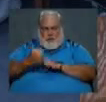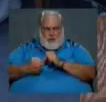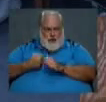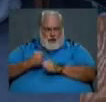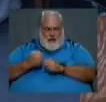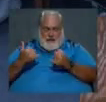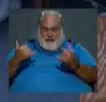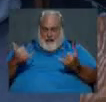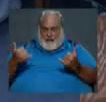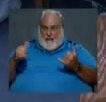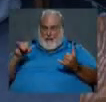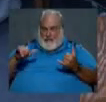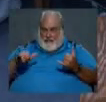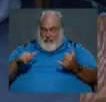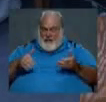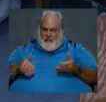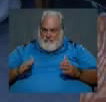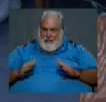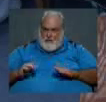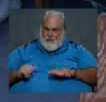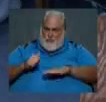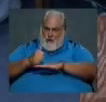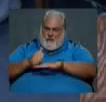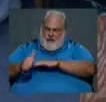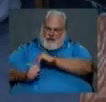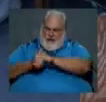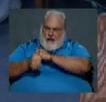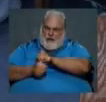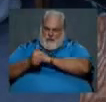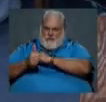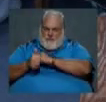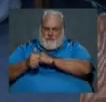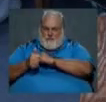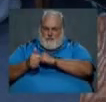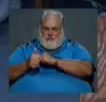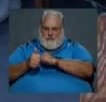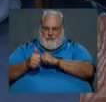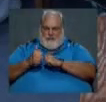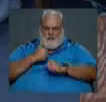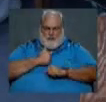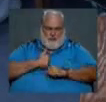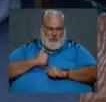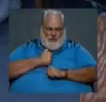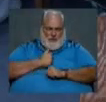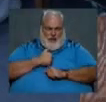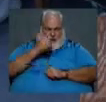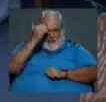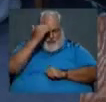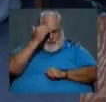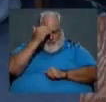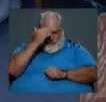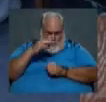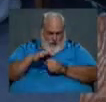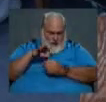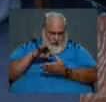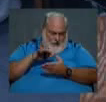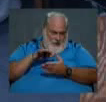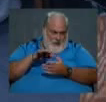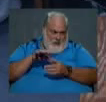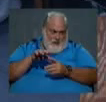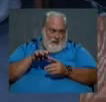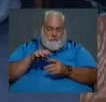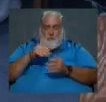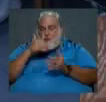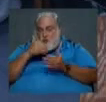And now you go and put in danger this place, put it as people. I'm sorry, I know maybe they can be